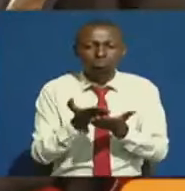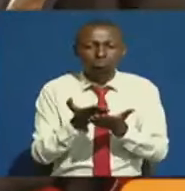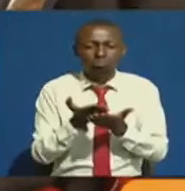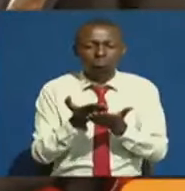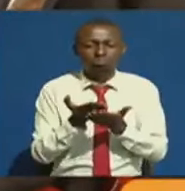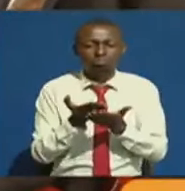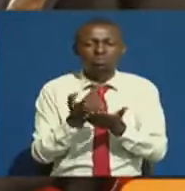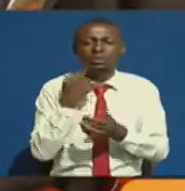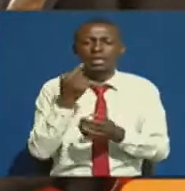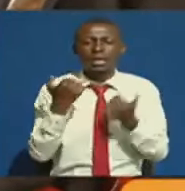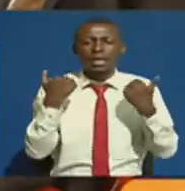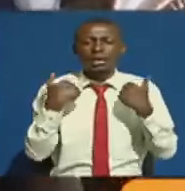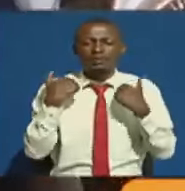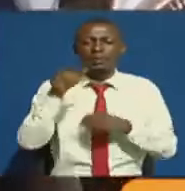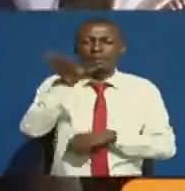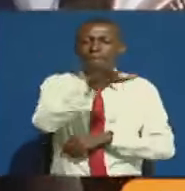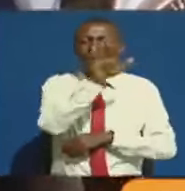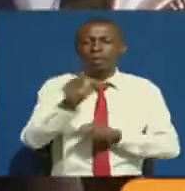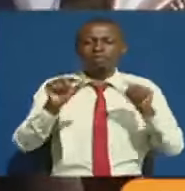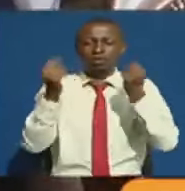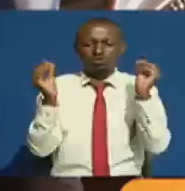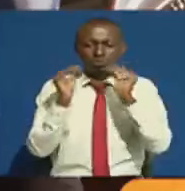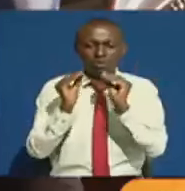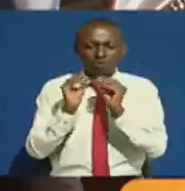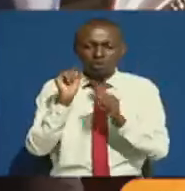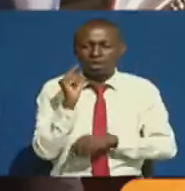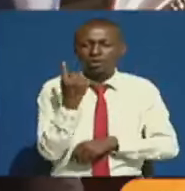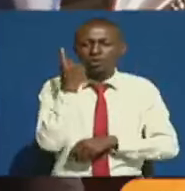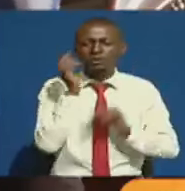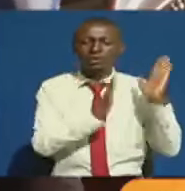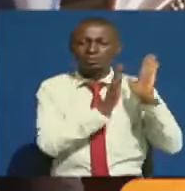parliamentary group meeting to strategize.